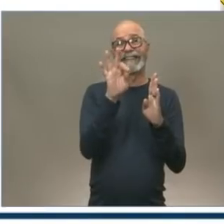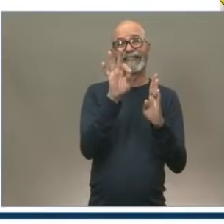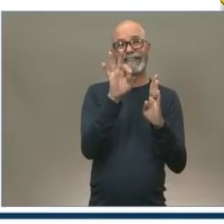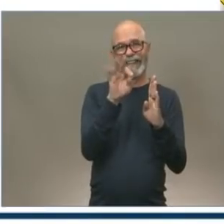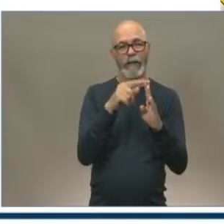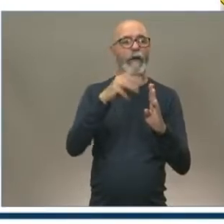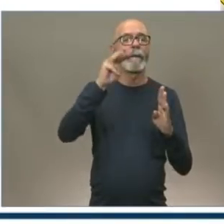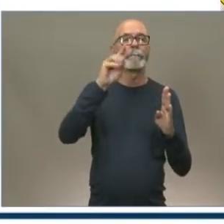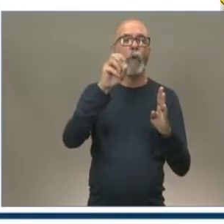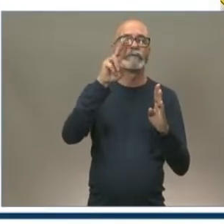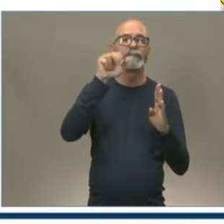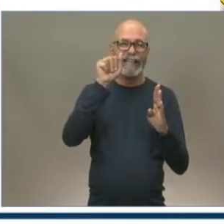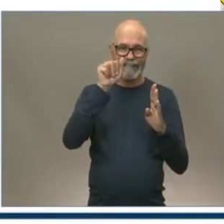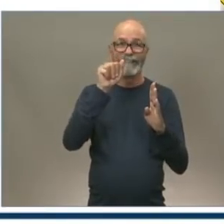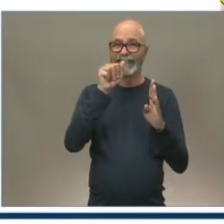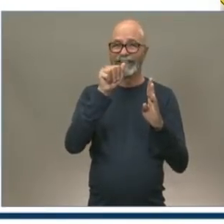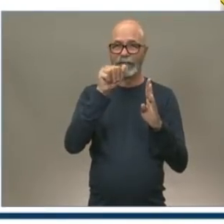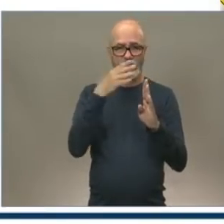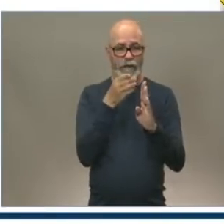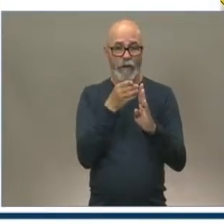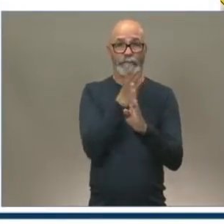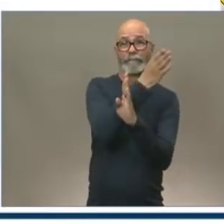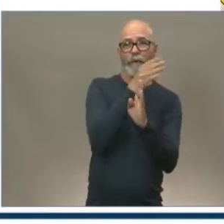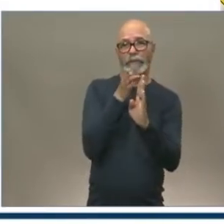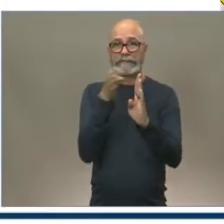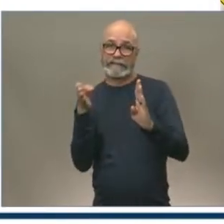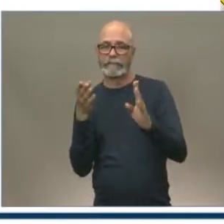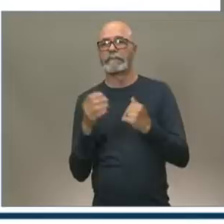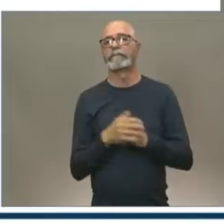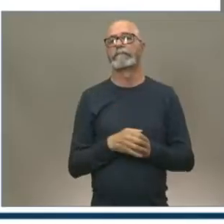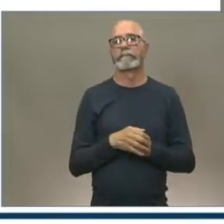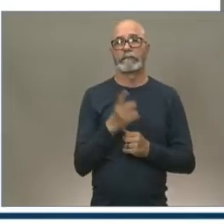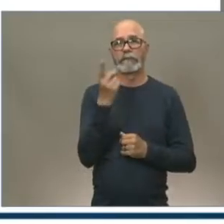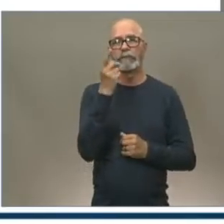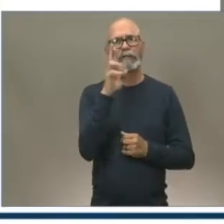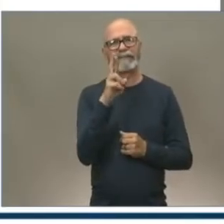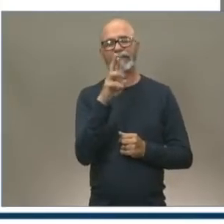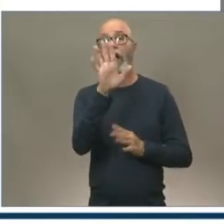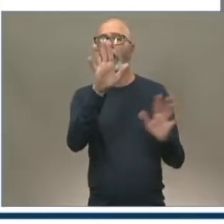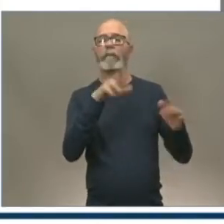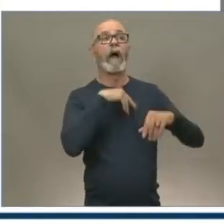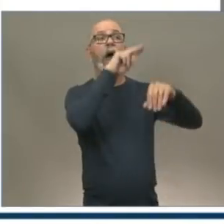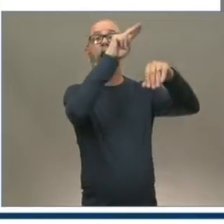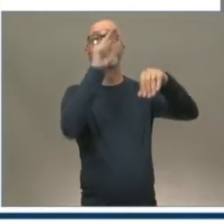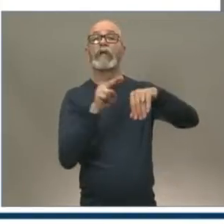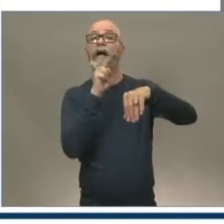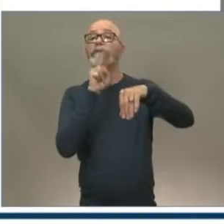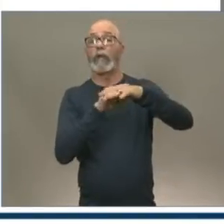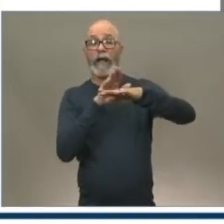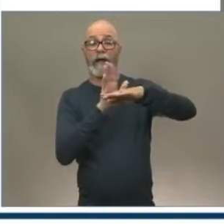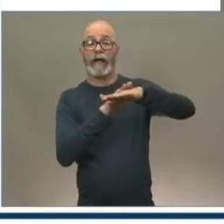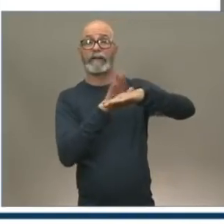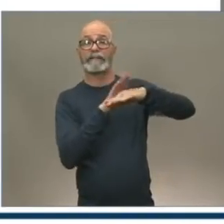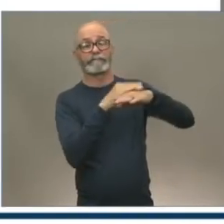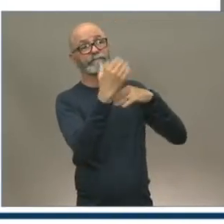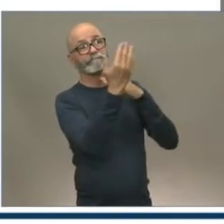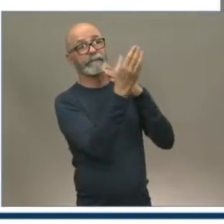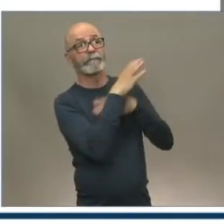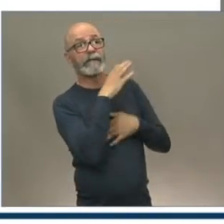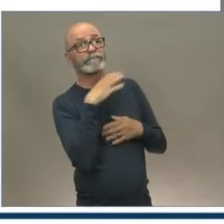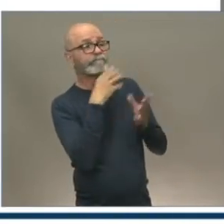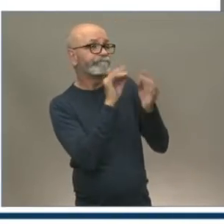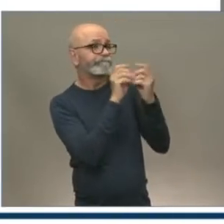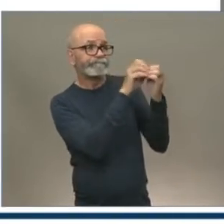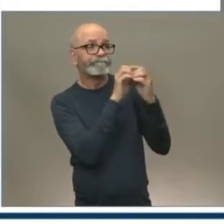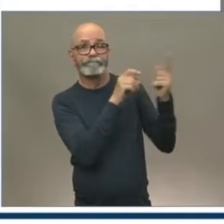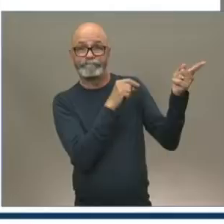that? Yeah, I'm looking at the clock because I don't know if the National Advisory Committee on Immunization is releasing a statement on this today. It may